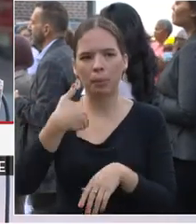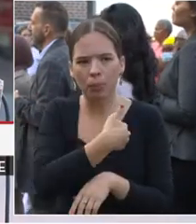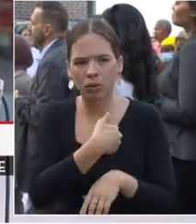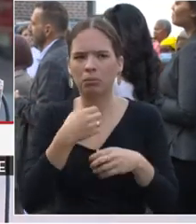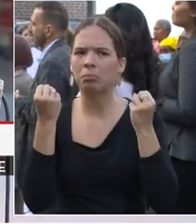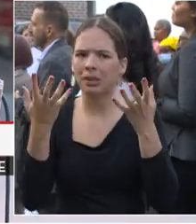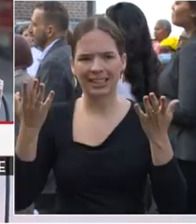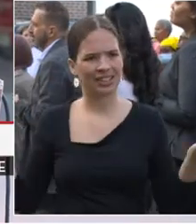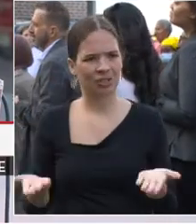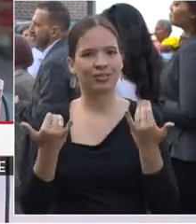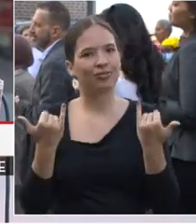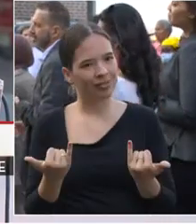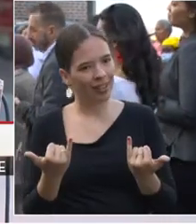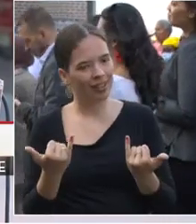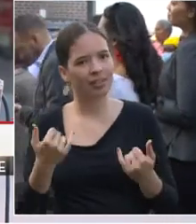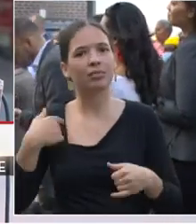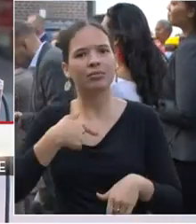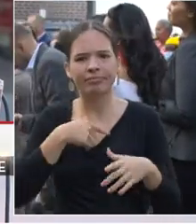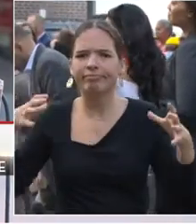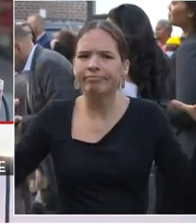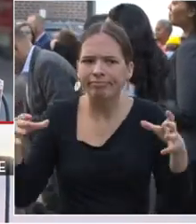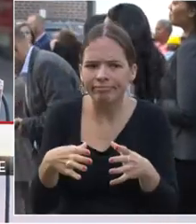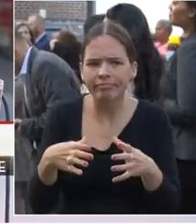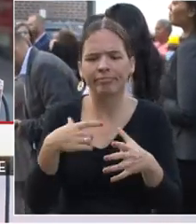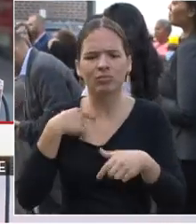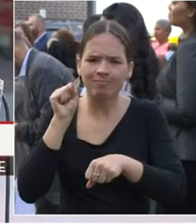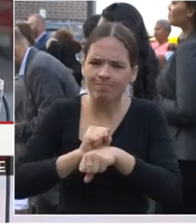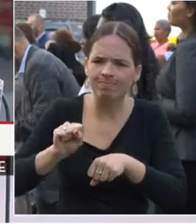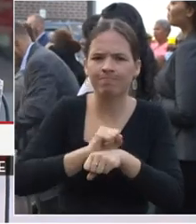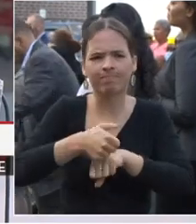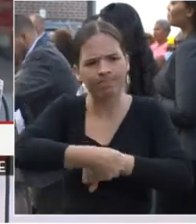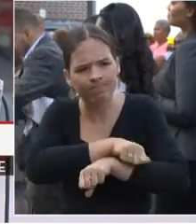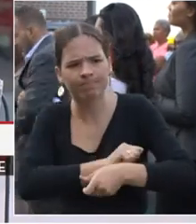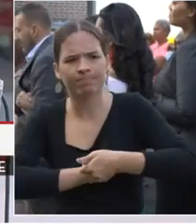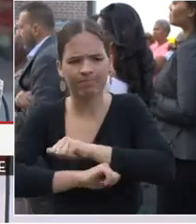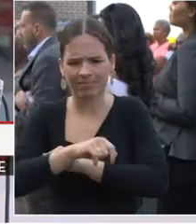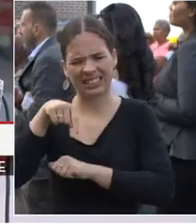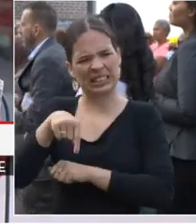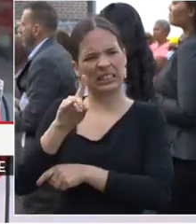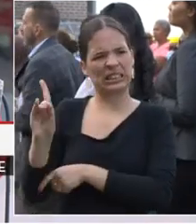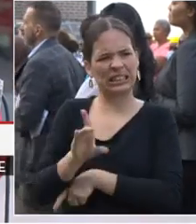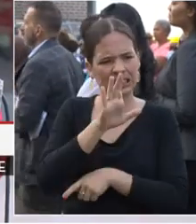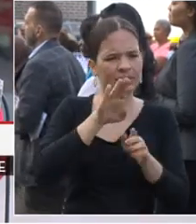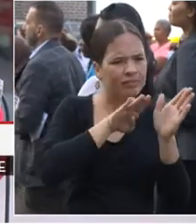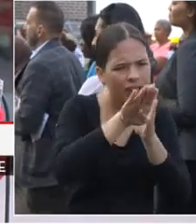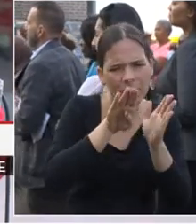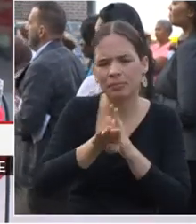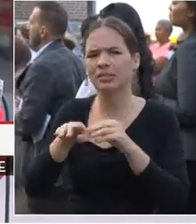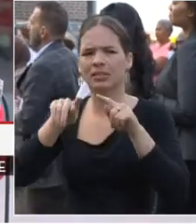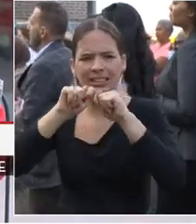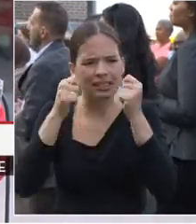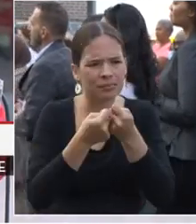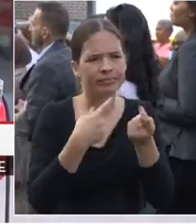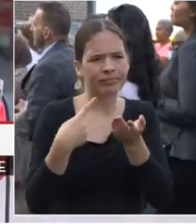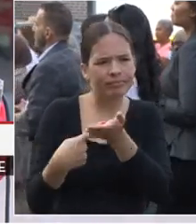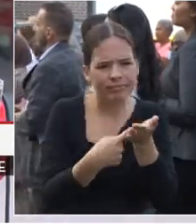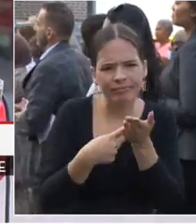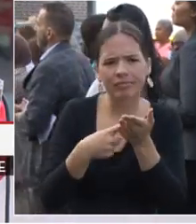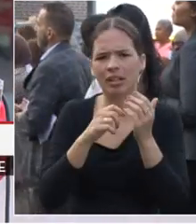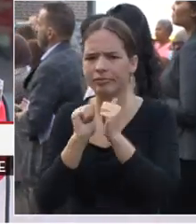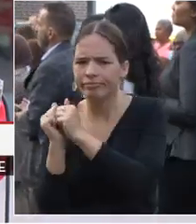today, have worked with the city and the development team to make sure